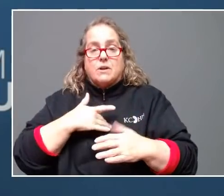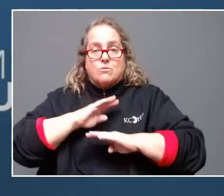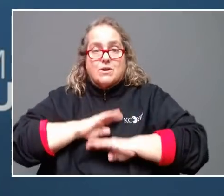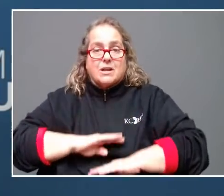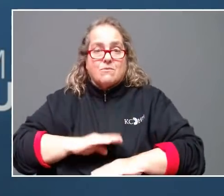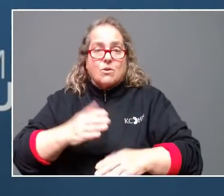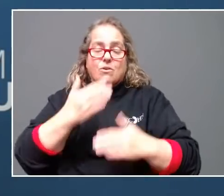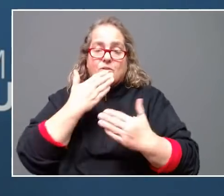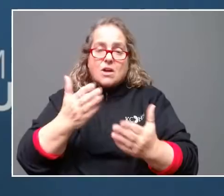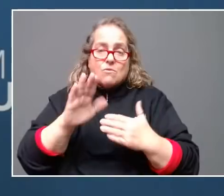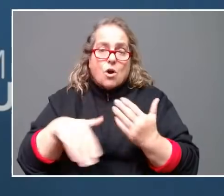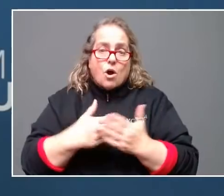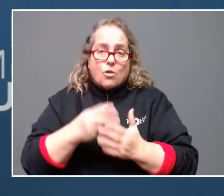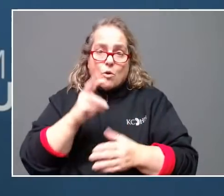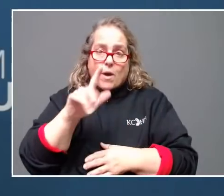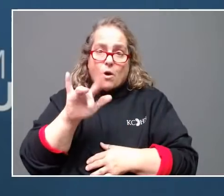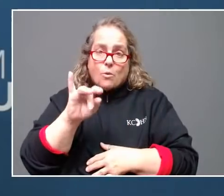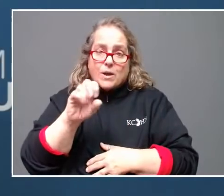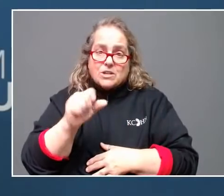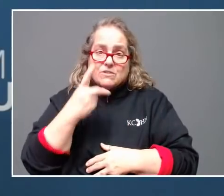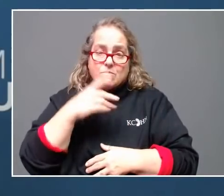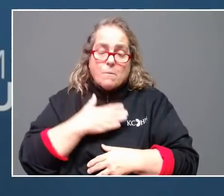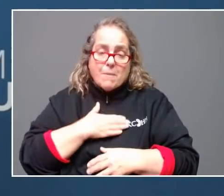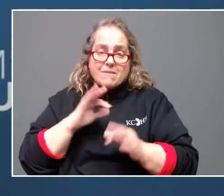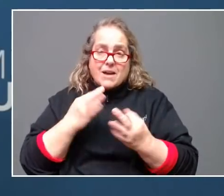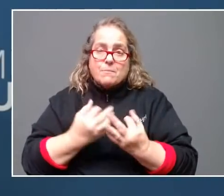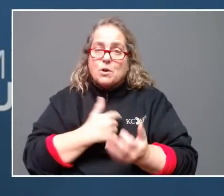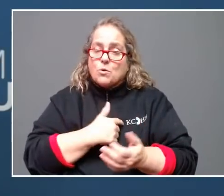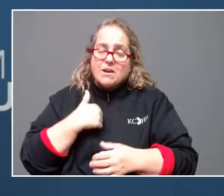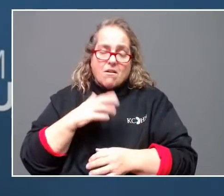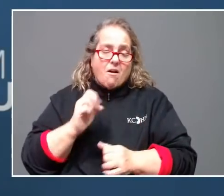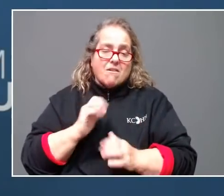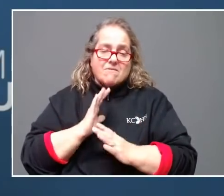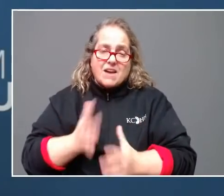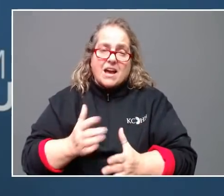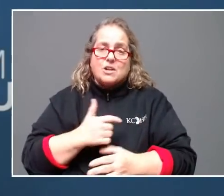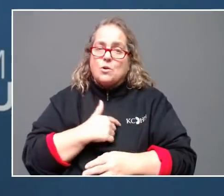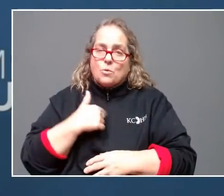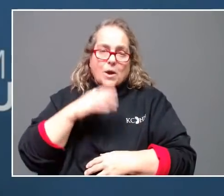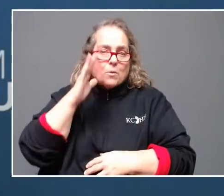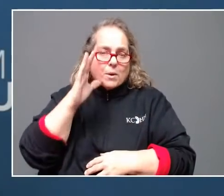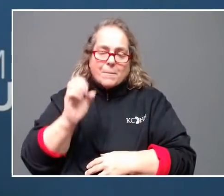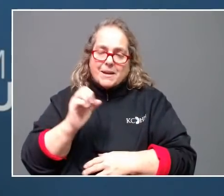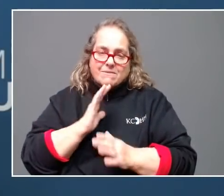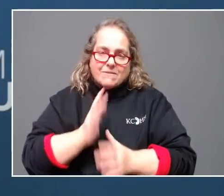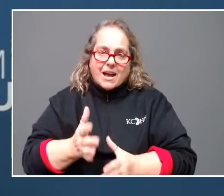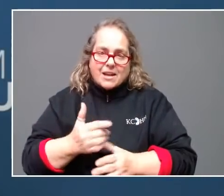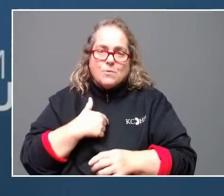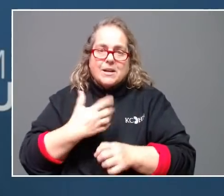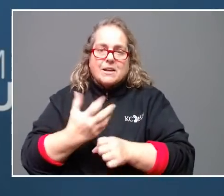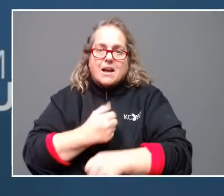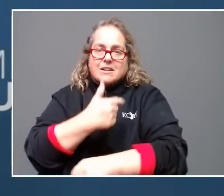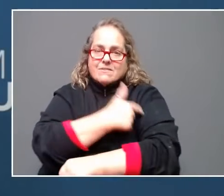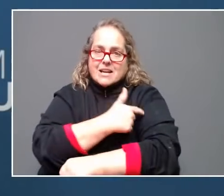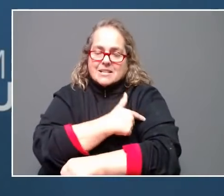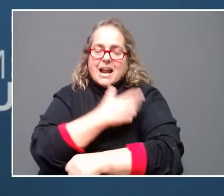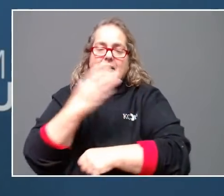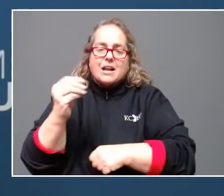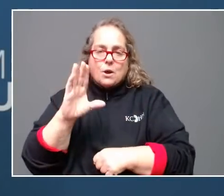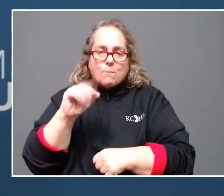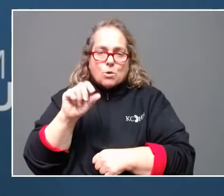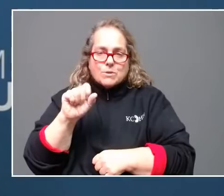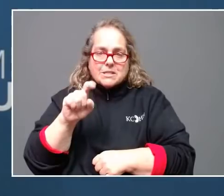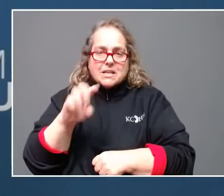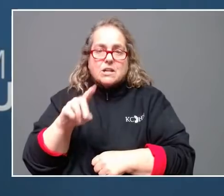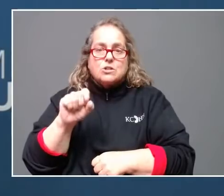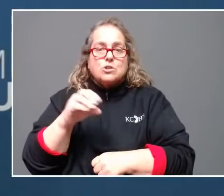well wishes for my family. We are just fine. We will be just fine. We got vaccinated and boosted so that we would be